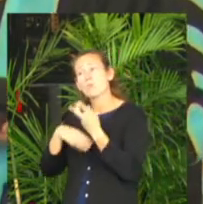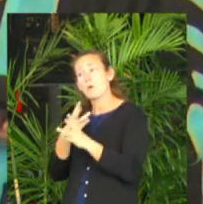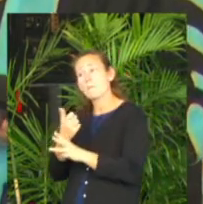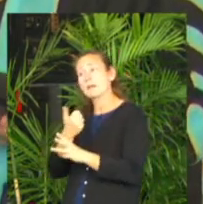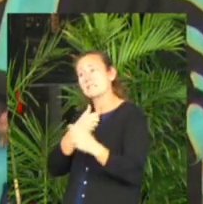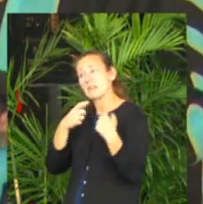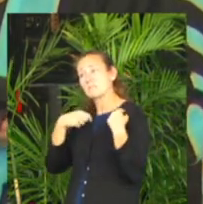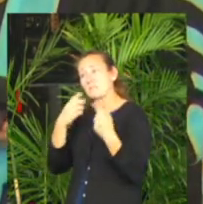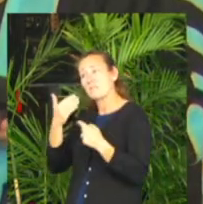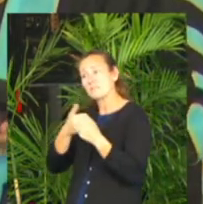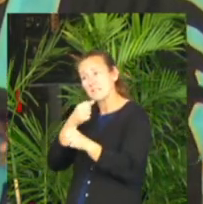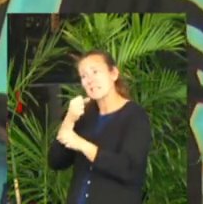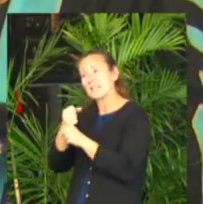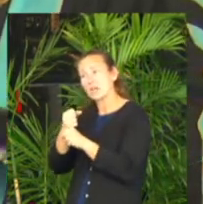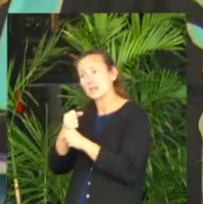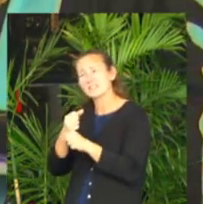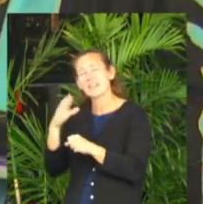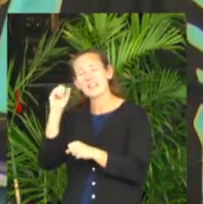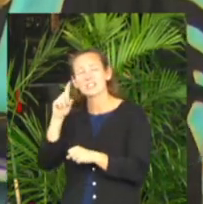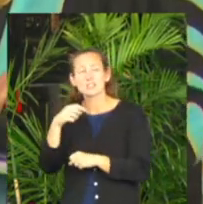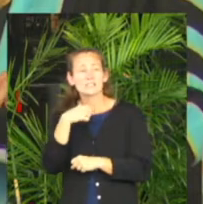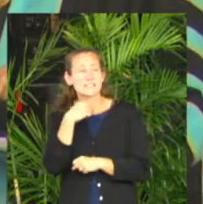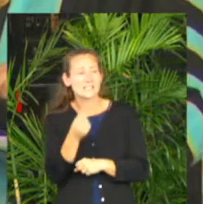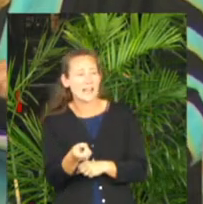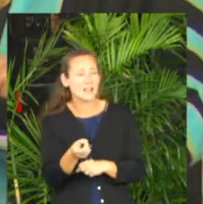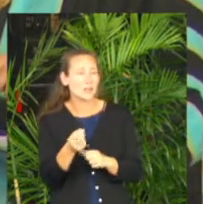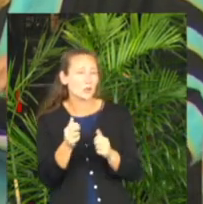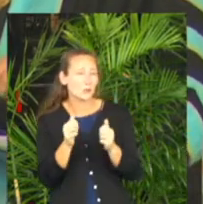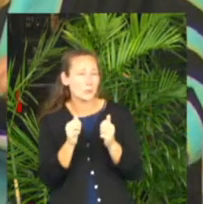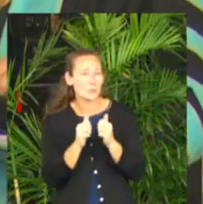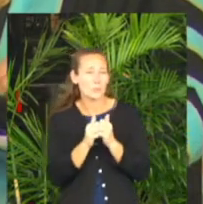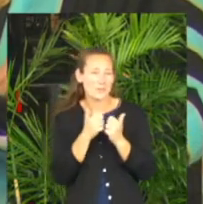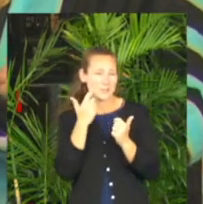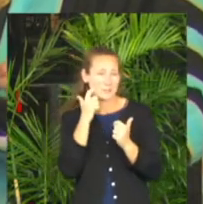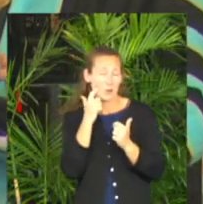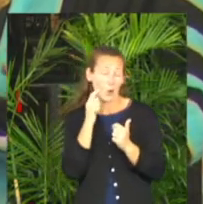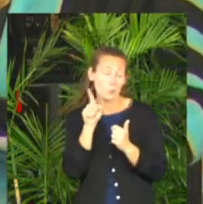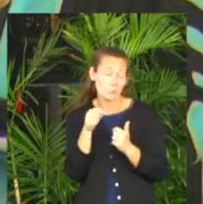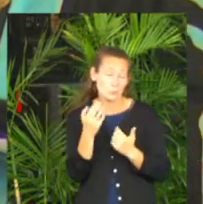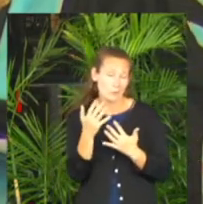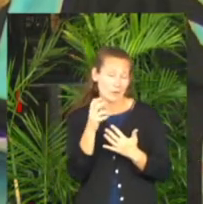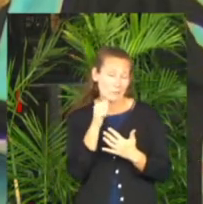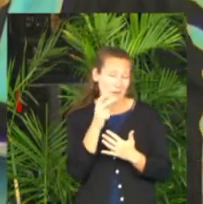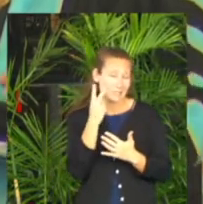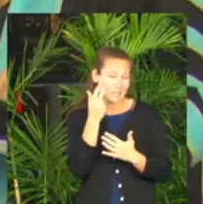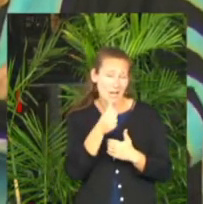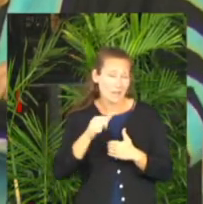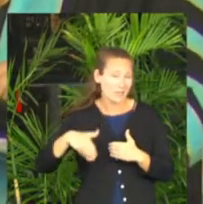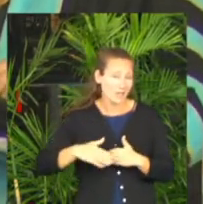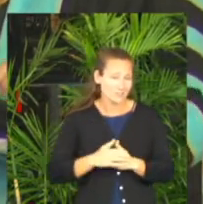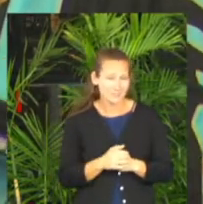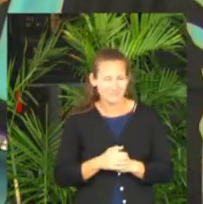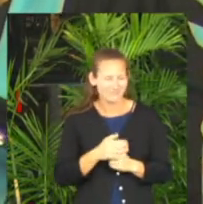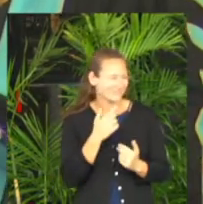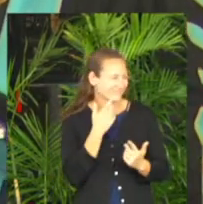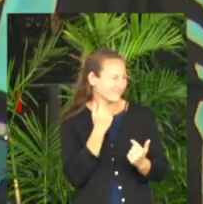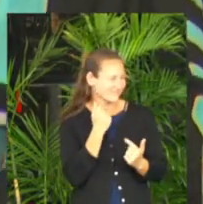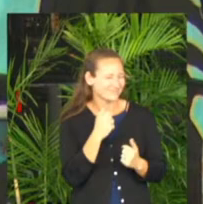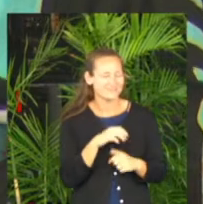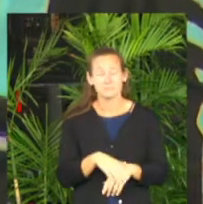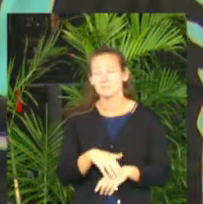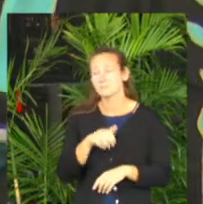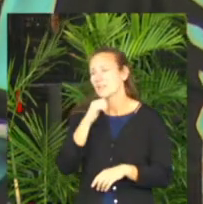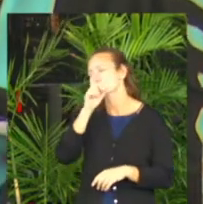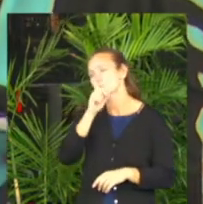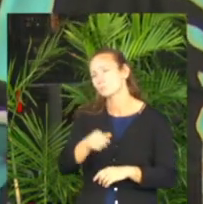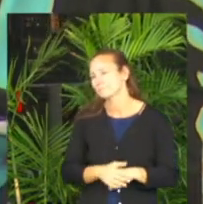since my own graduation, I guess I should be telling you with a smug smirk, oh, you just wait, you haven't seen anything yet. But that's not